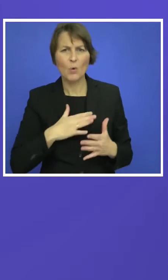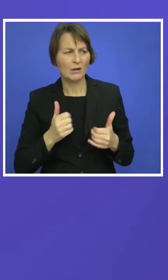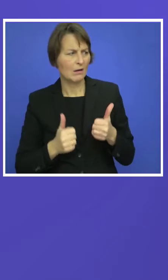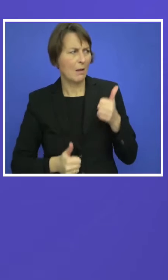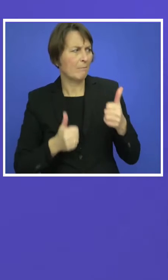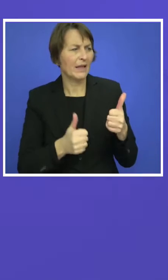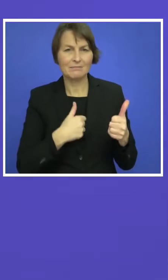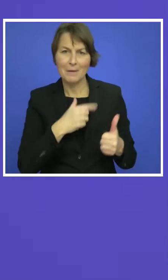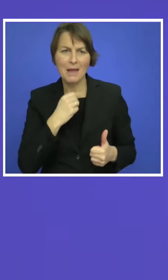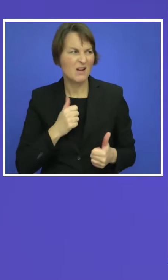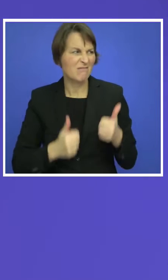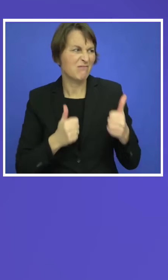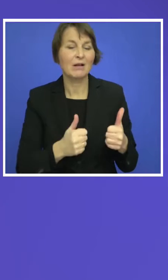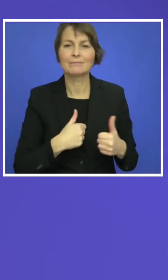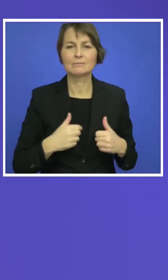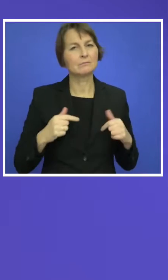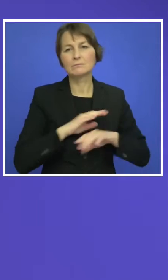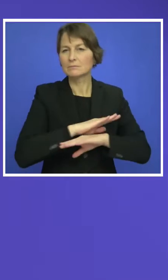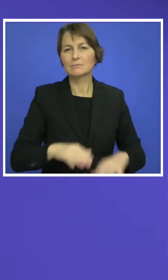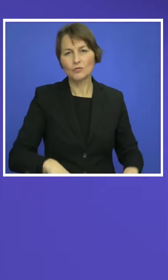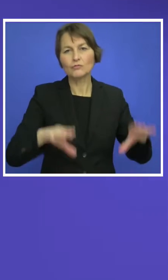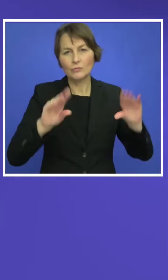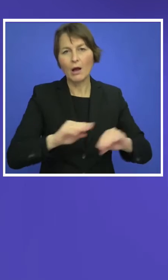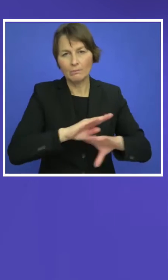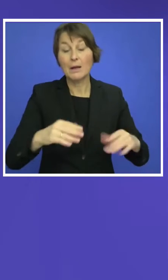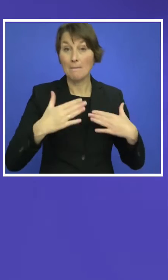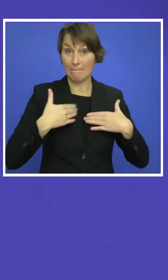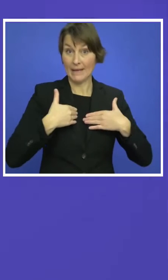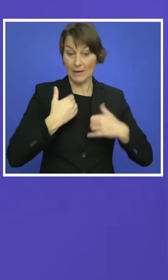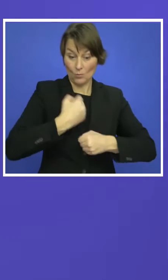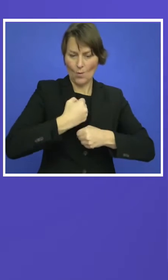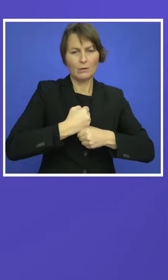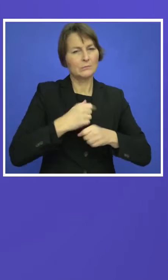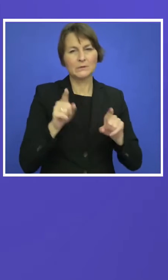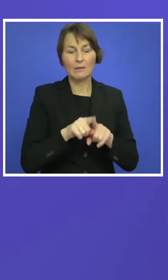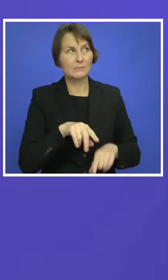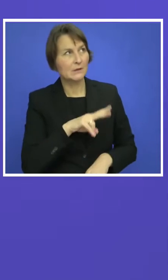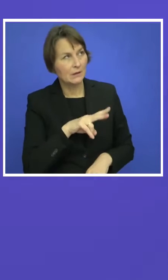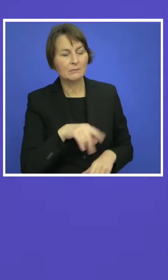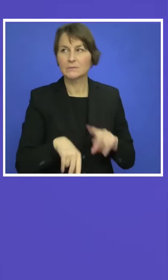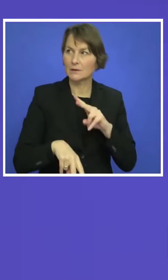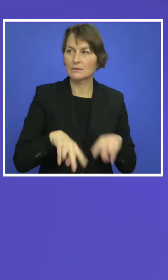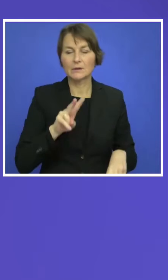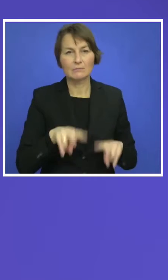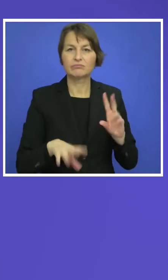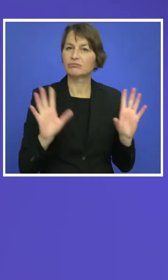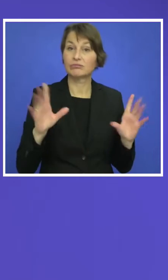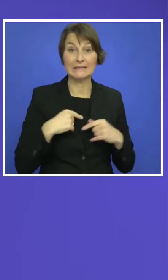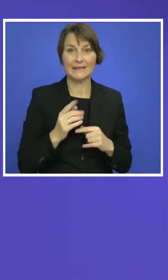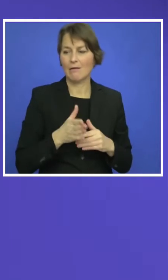that I have seen in my own career. That is something that I see with other fellow female journalists, that they're